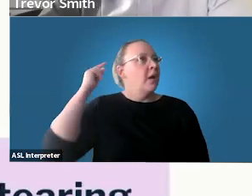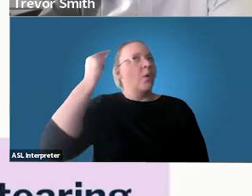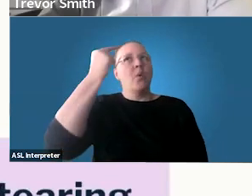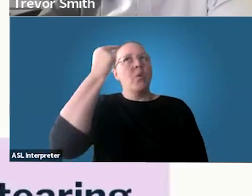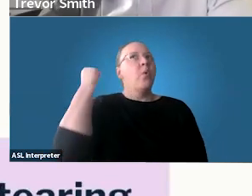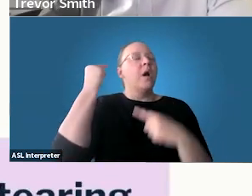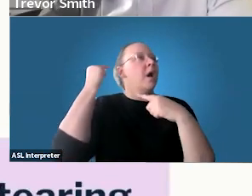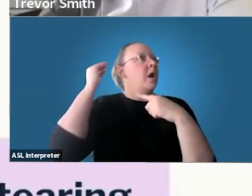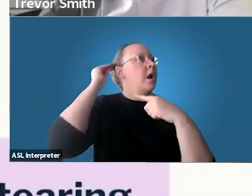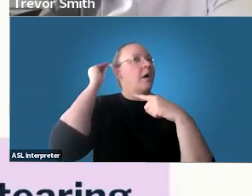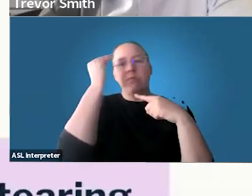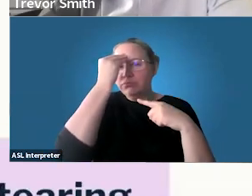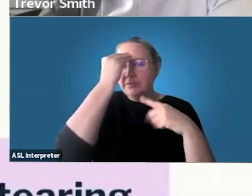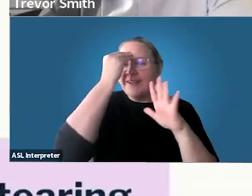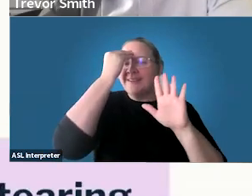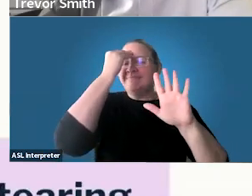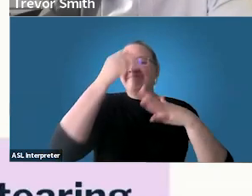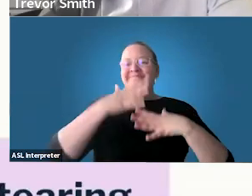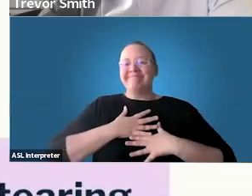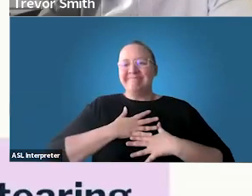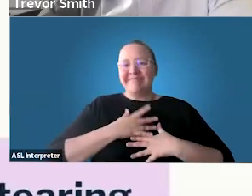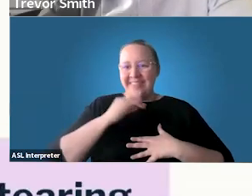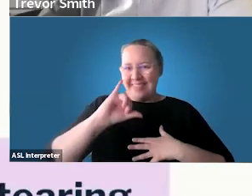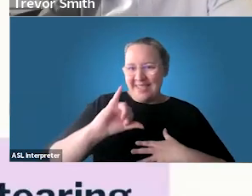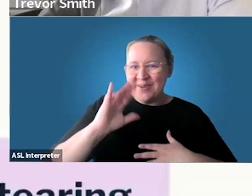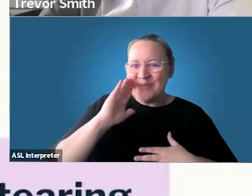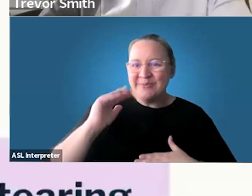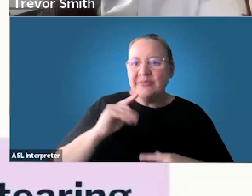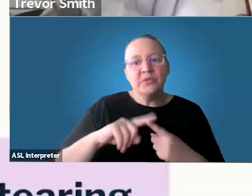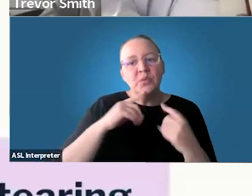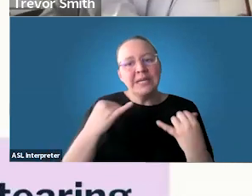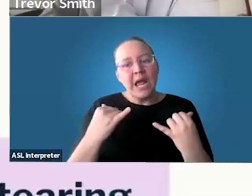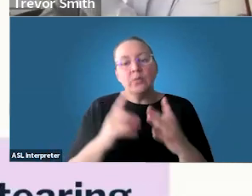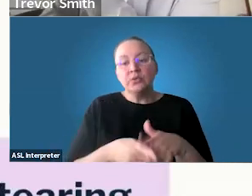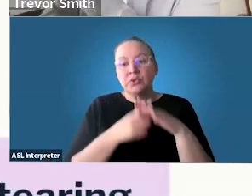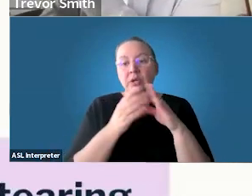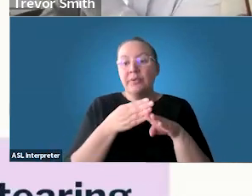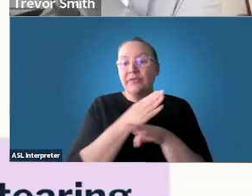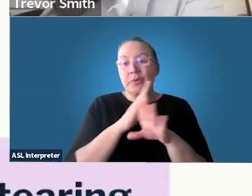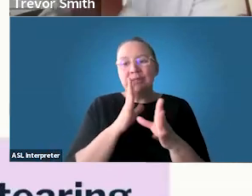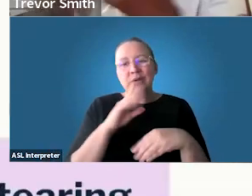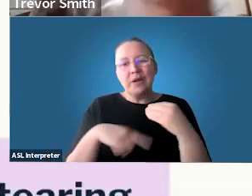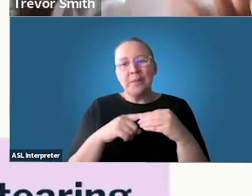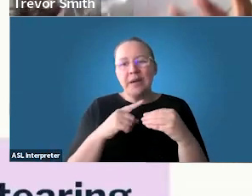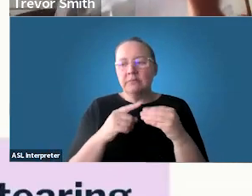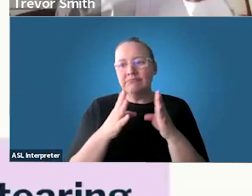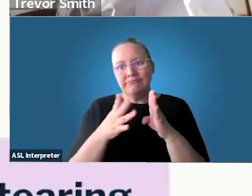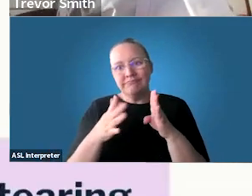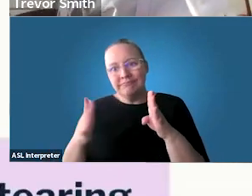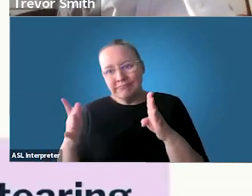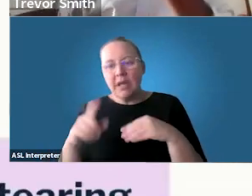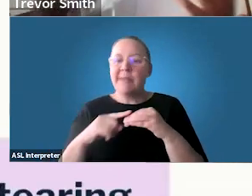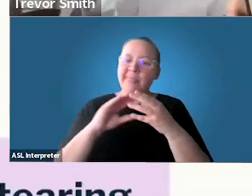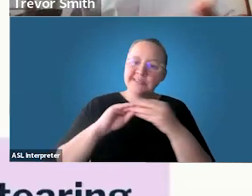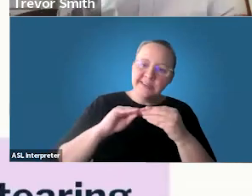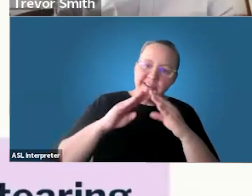that feeling throughout the presentation, throughout the conversation. And so where we wanted to start before we start talking around what the narrative